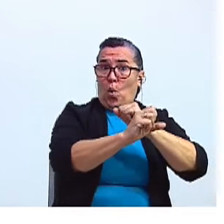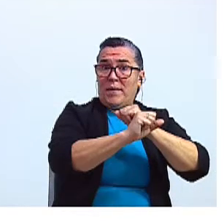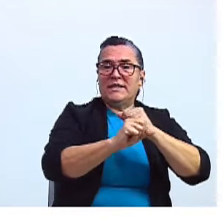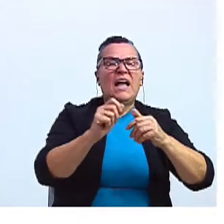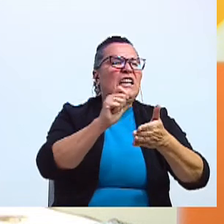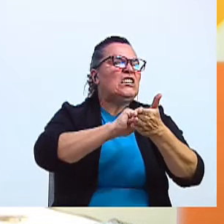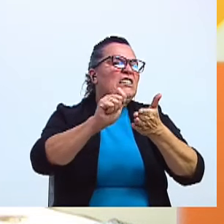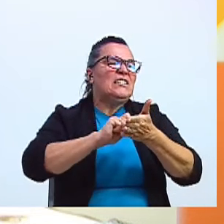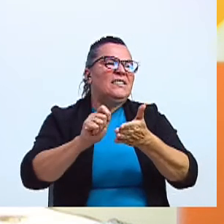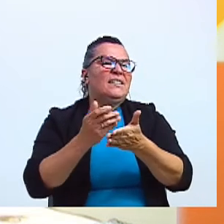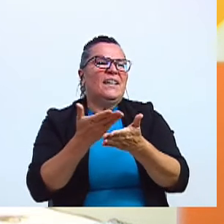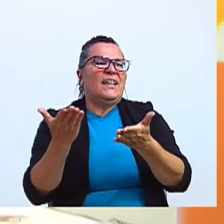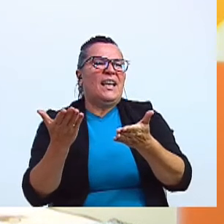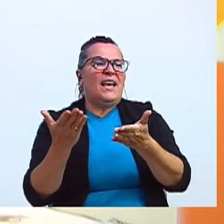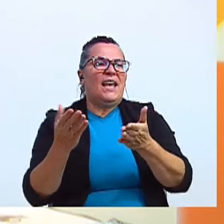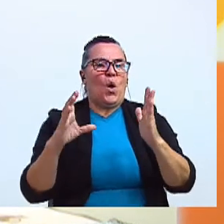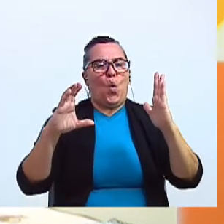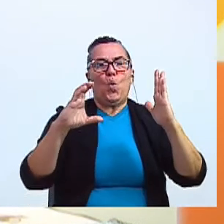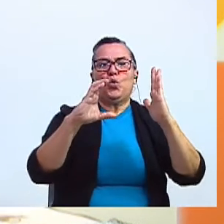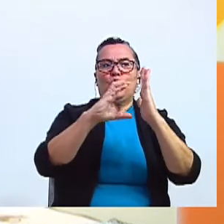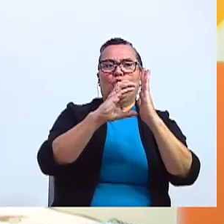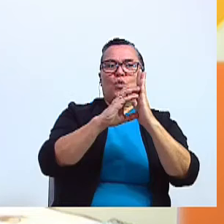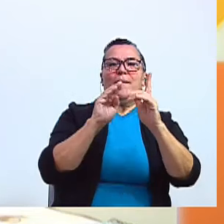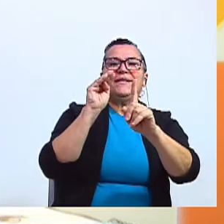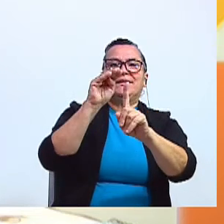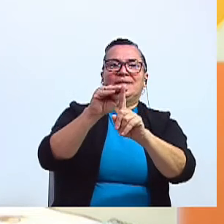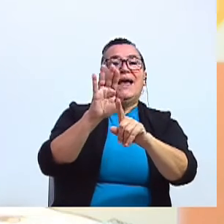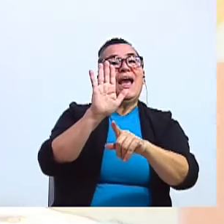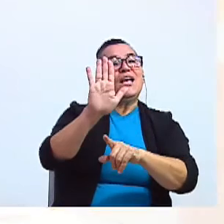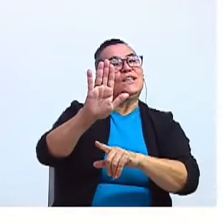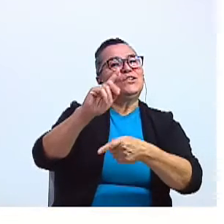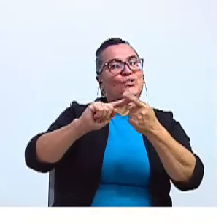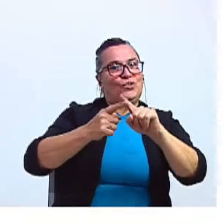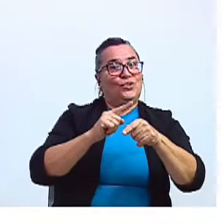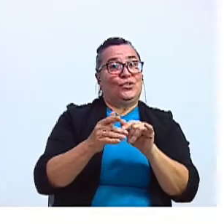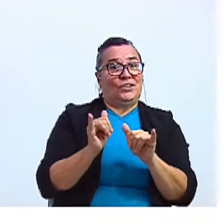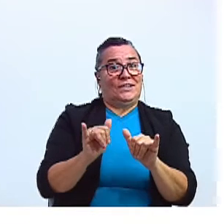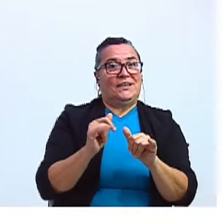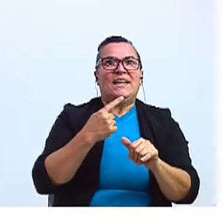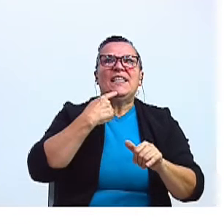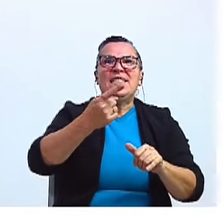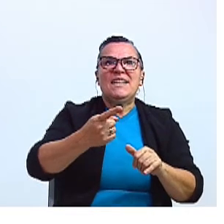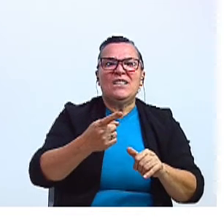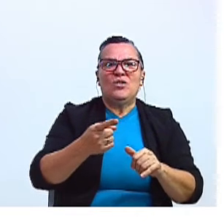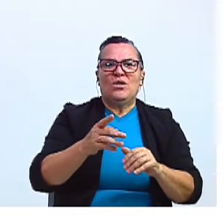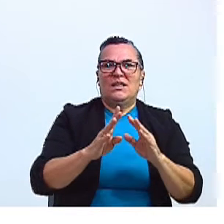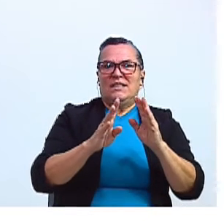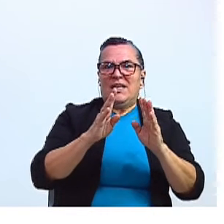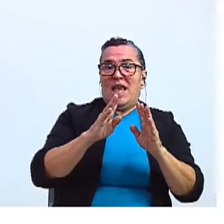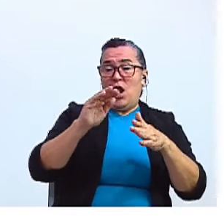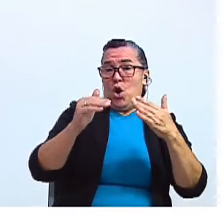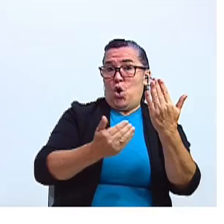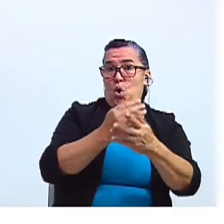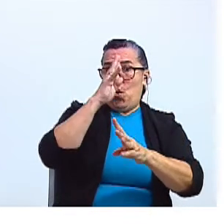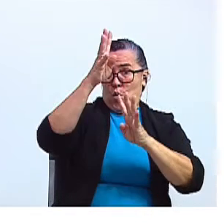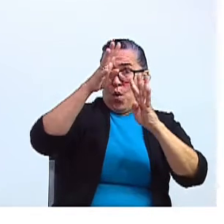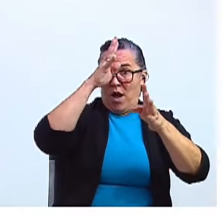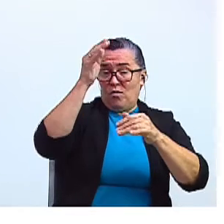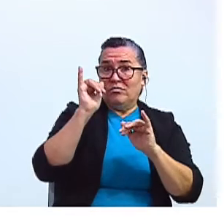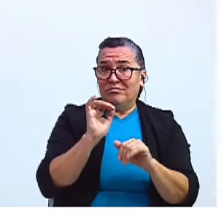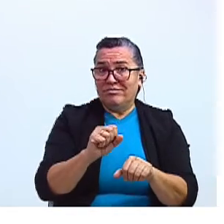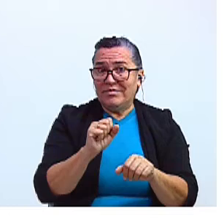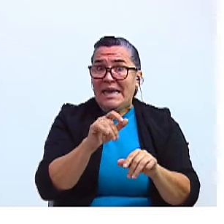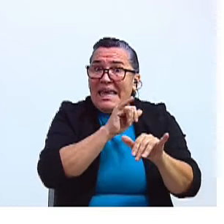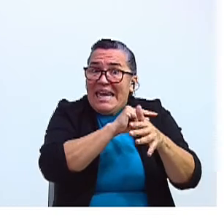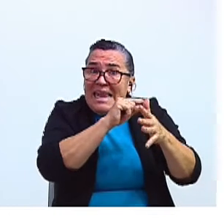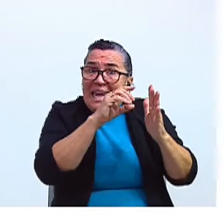write a text message to your friends, telling them about your new invention, okay? And those